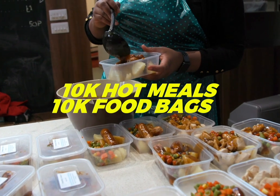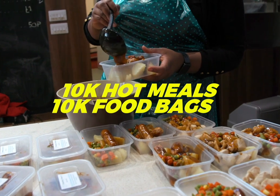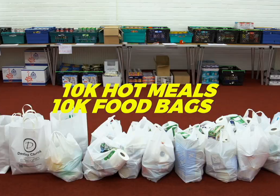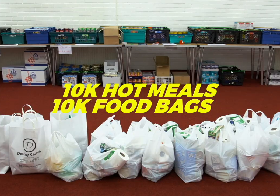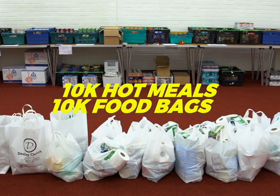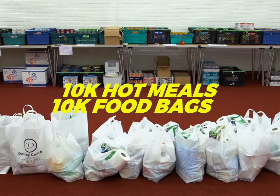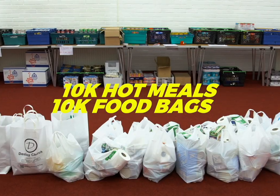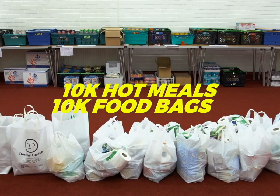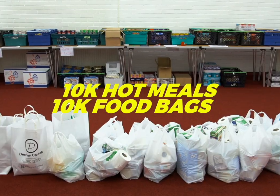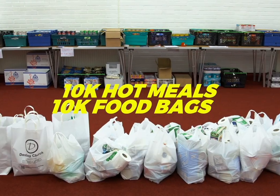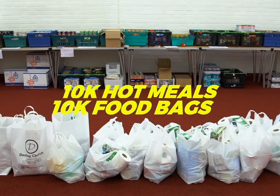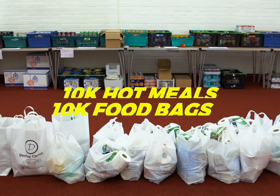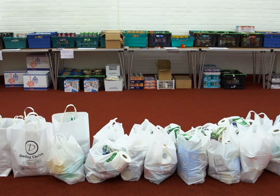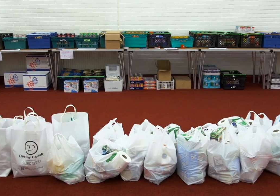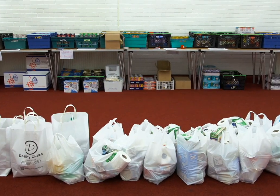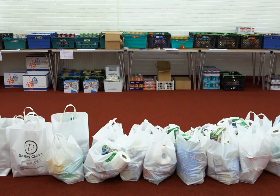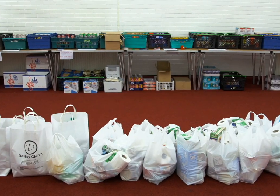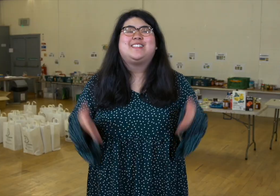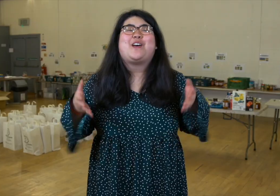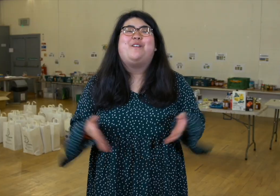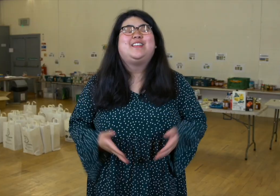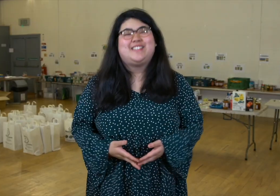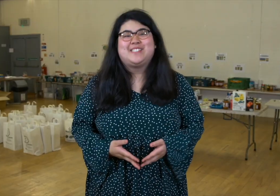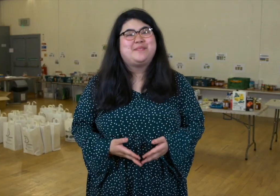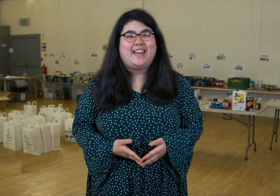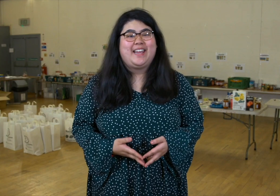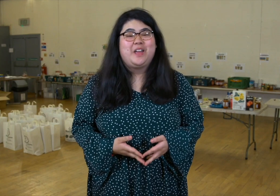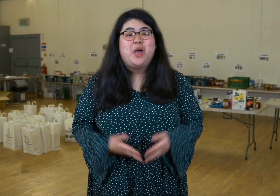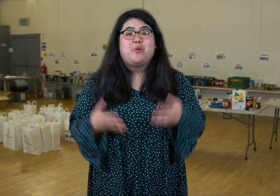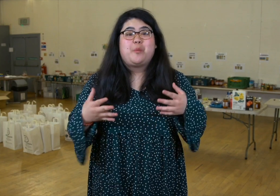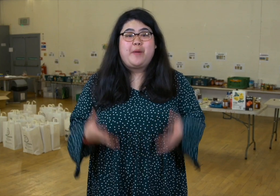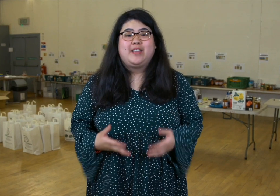hot meals and 10,000 food bags. And we thank God because it's only just